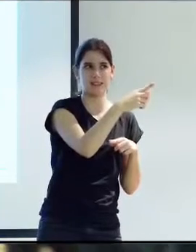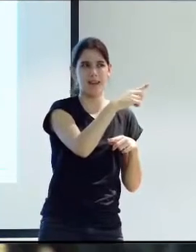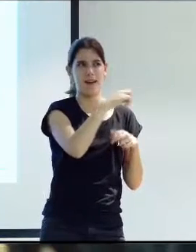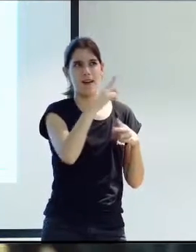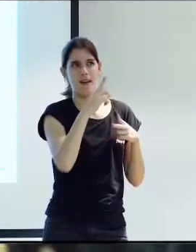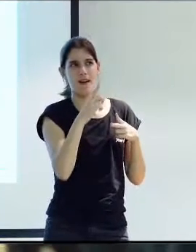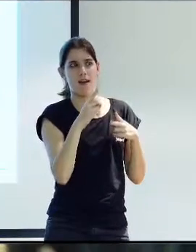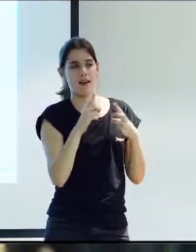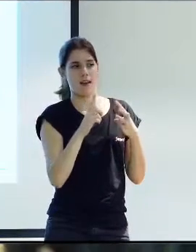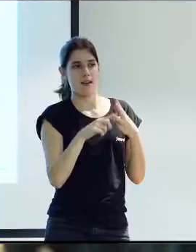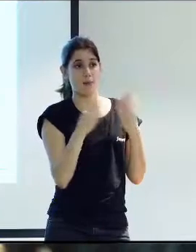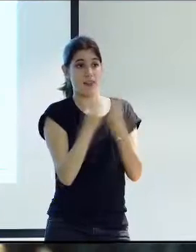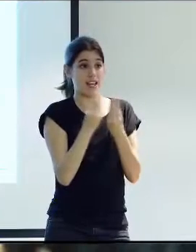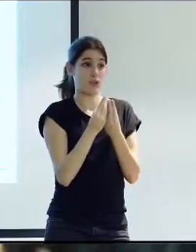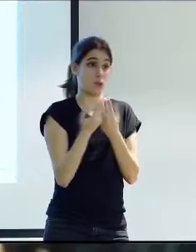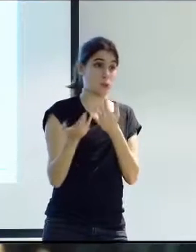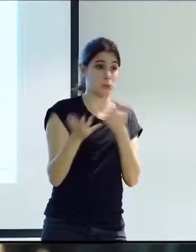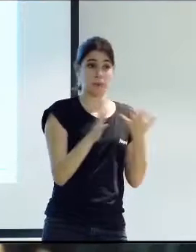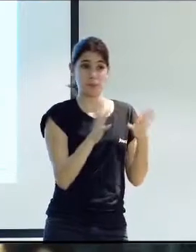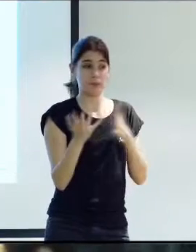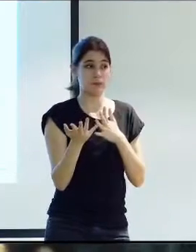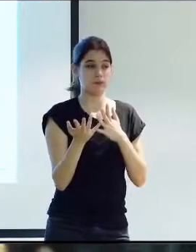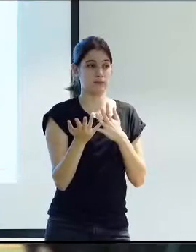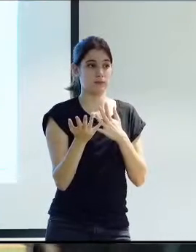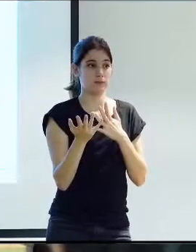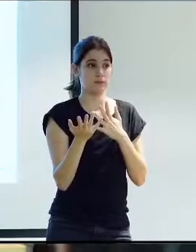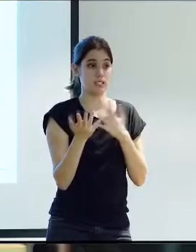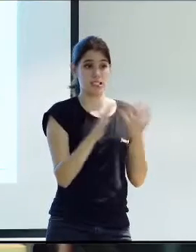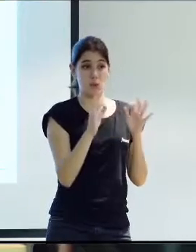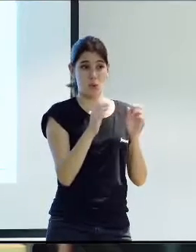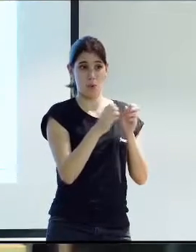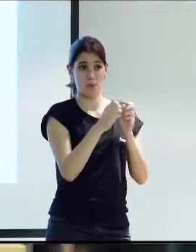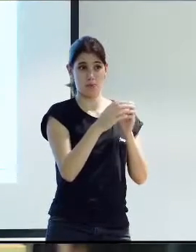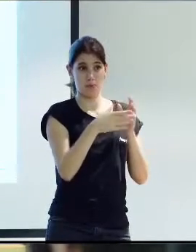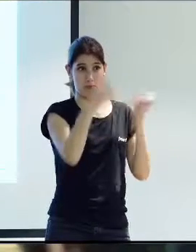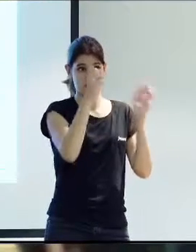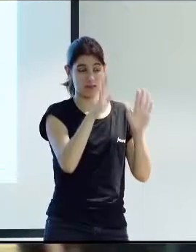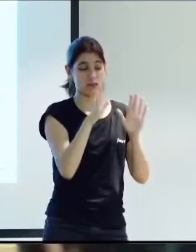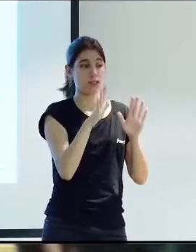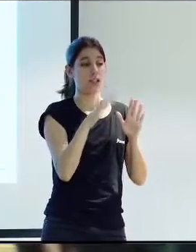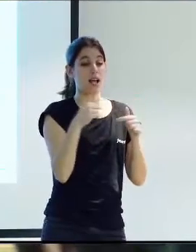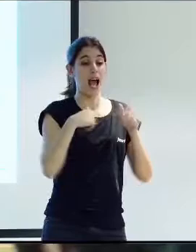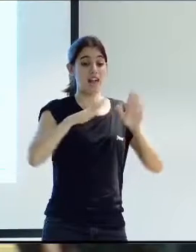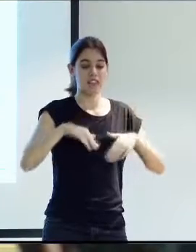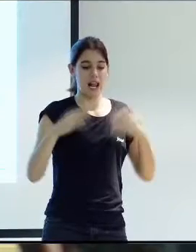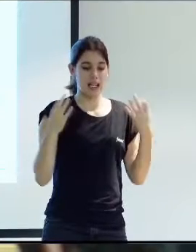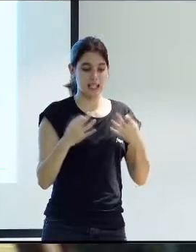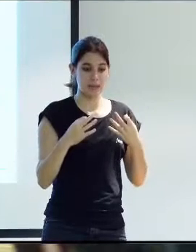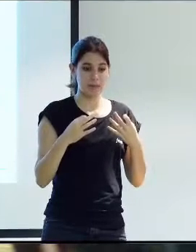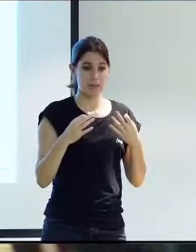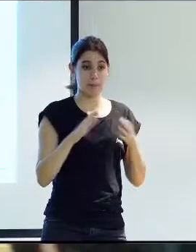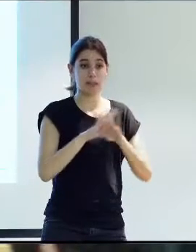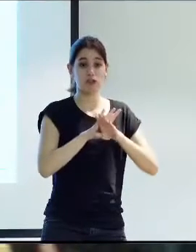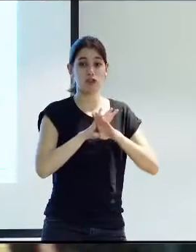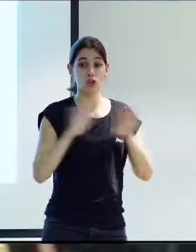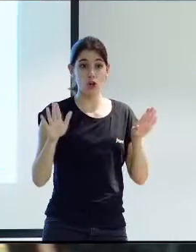Mancha, data which presumably have been fattened, then we